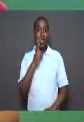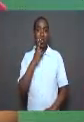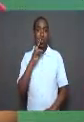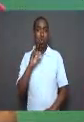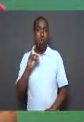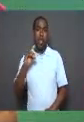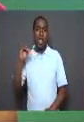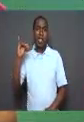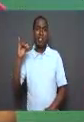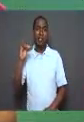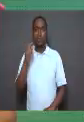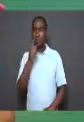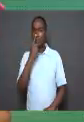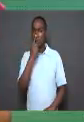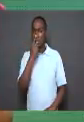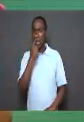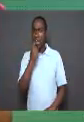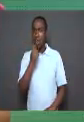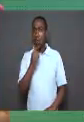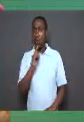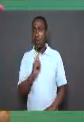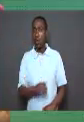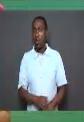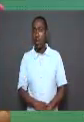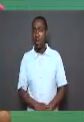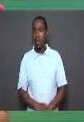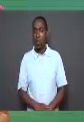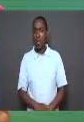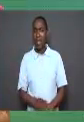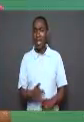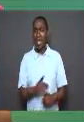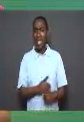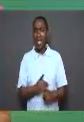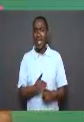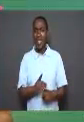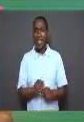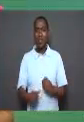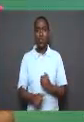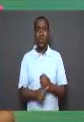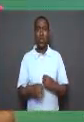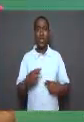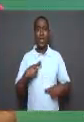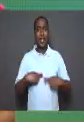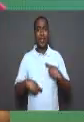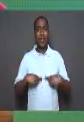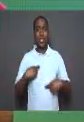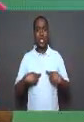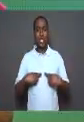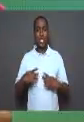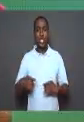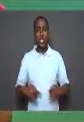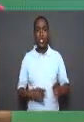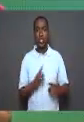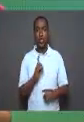Smoking is an addictive habit that directly affects the respiratory system and